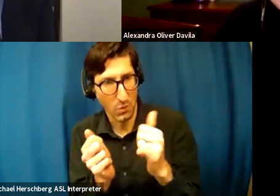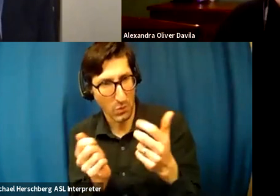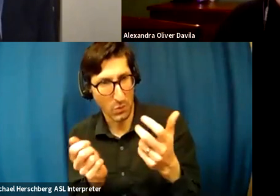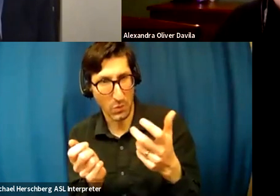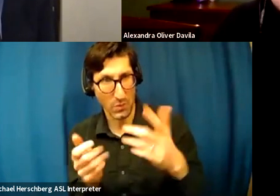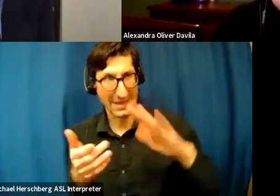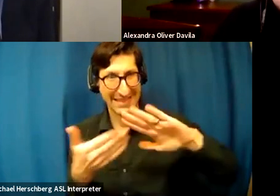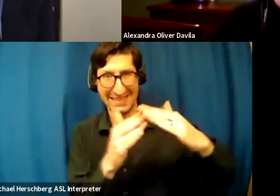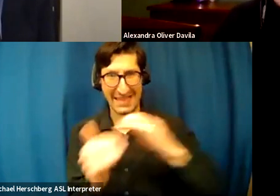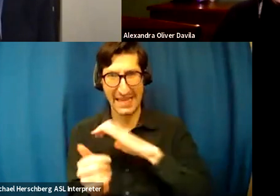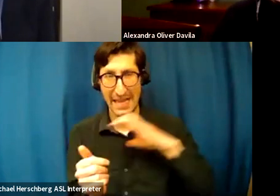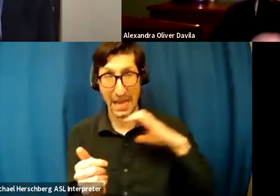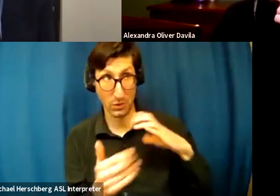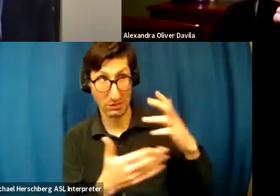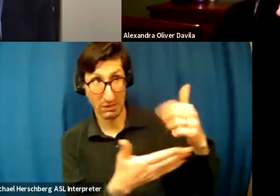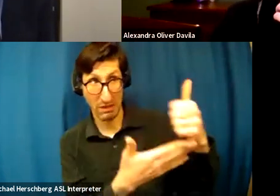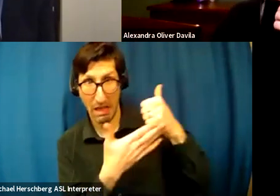the city council?